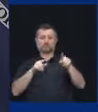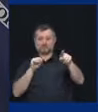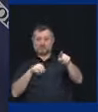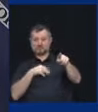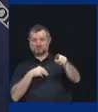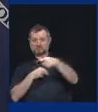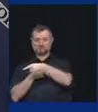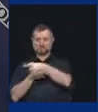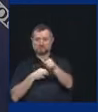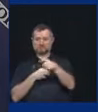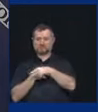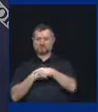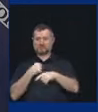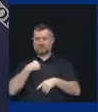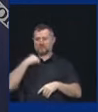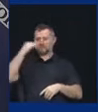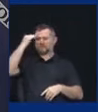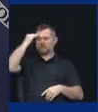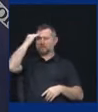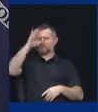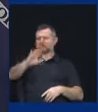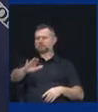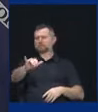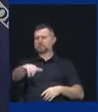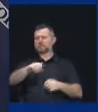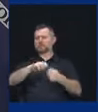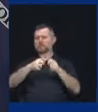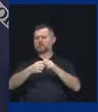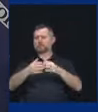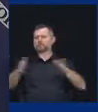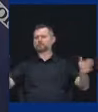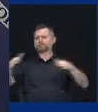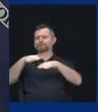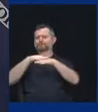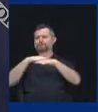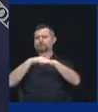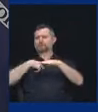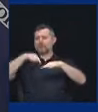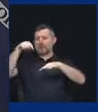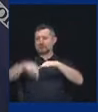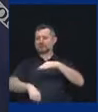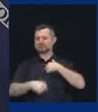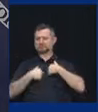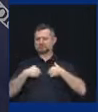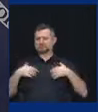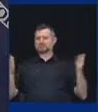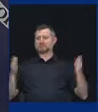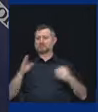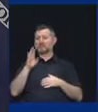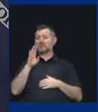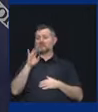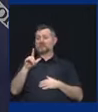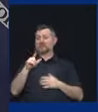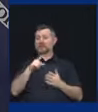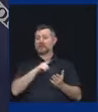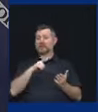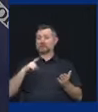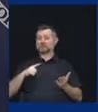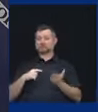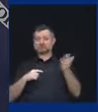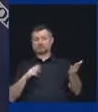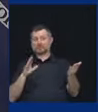am familiar with the general issue. I don't know about any bills on the topic or where they